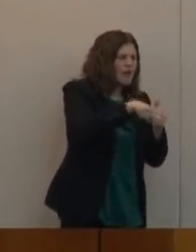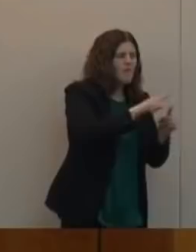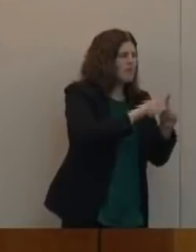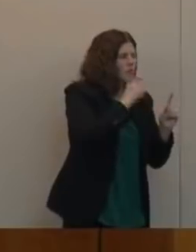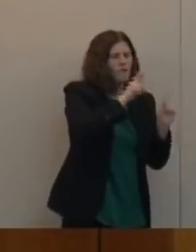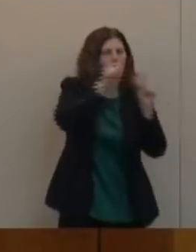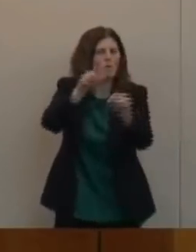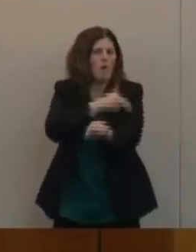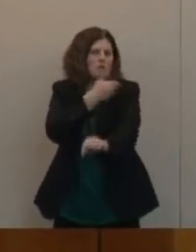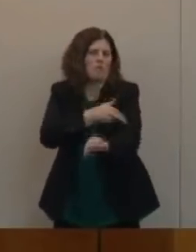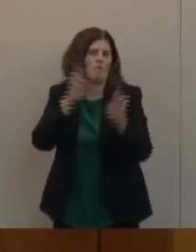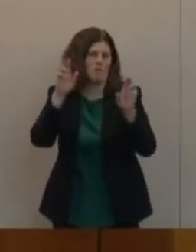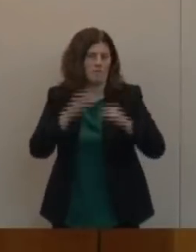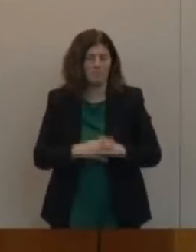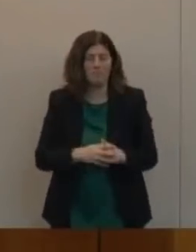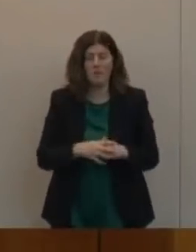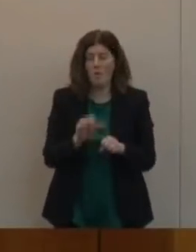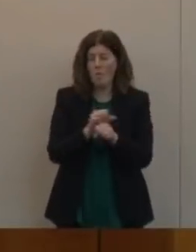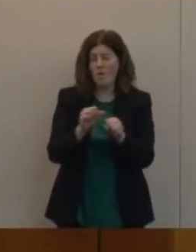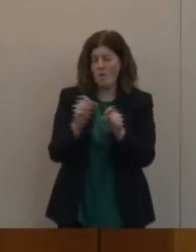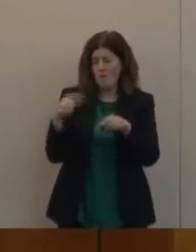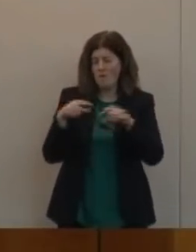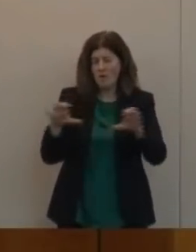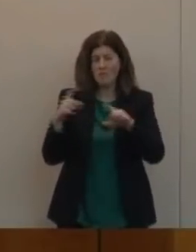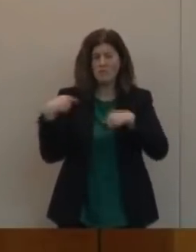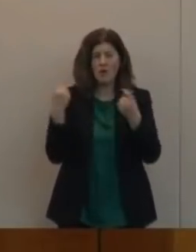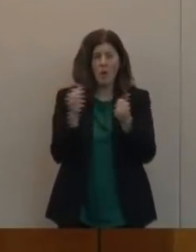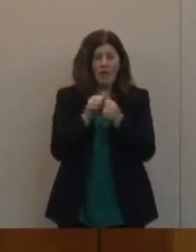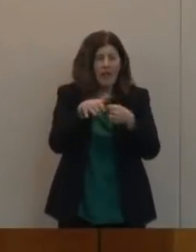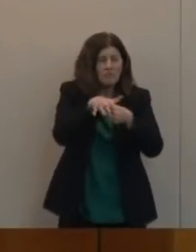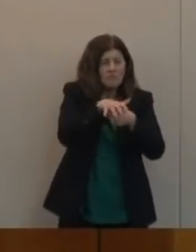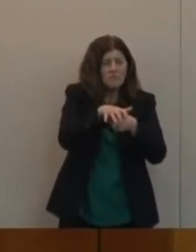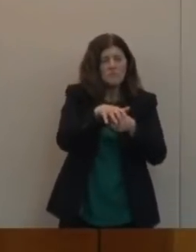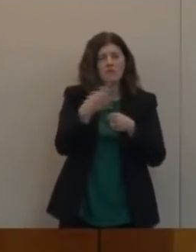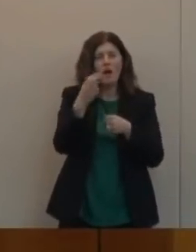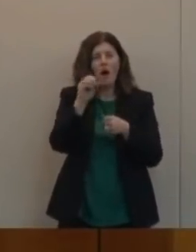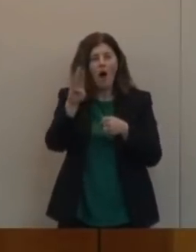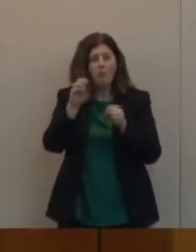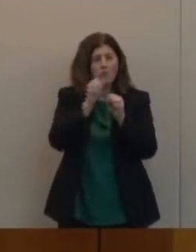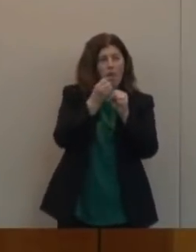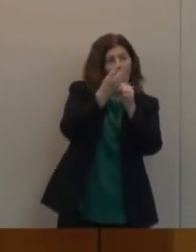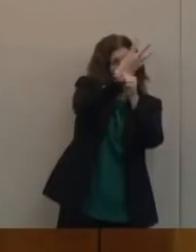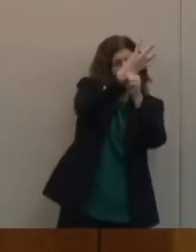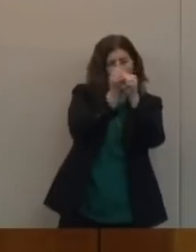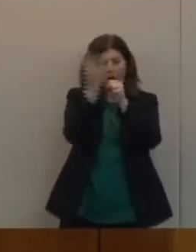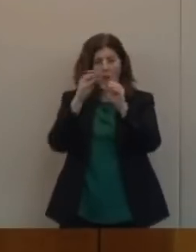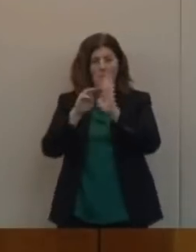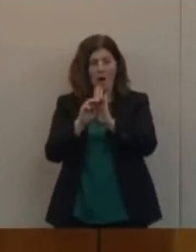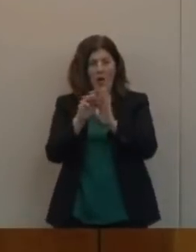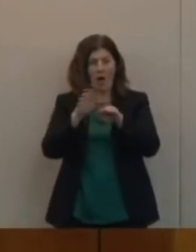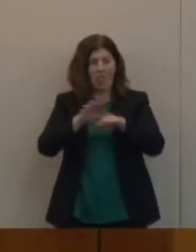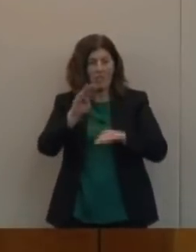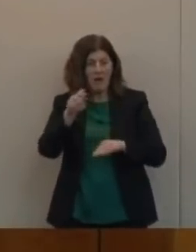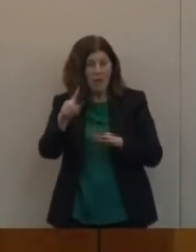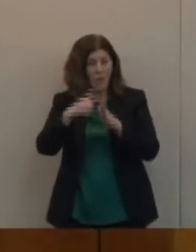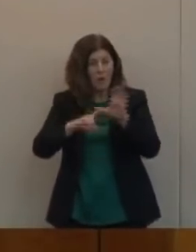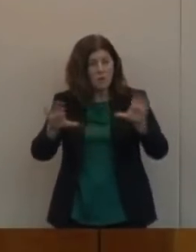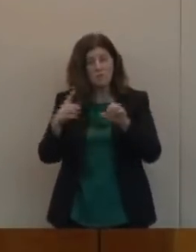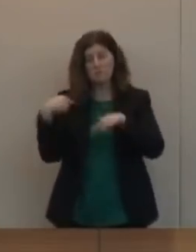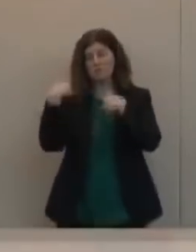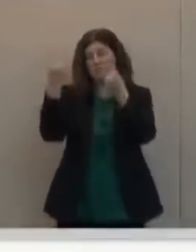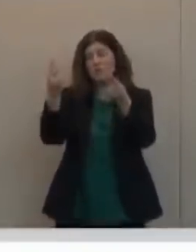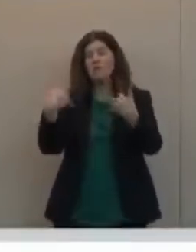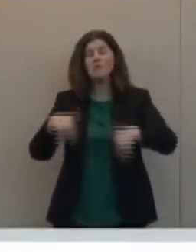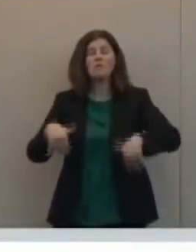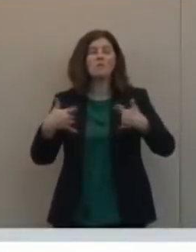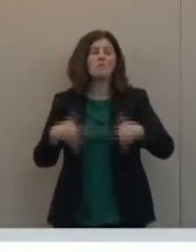think the work that's been done in that hub and spoke model I showed you and everything else that we're doing that's been mentioned today is just an